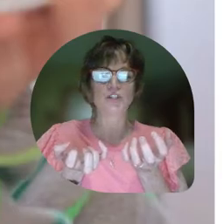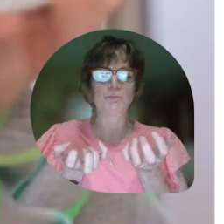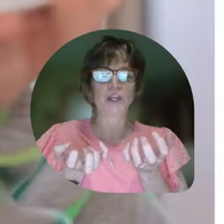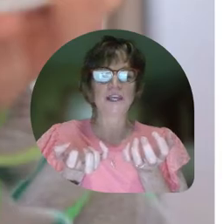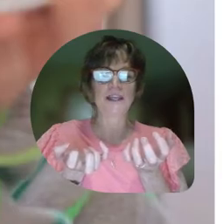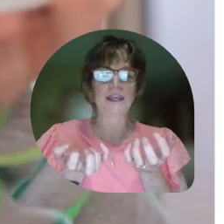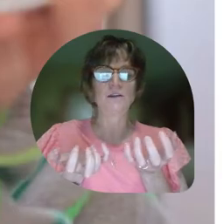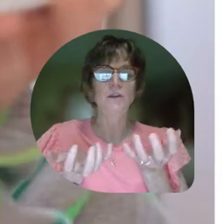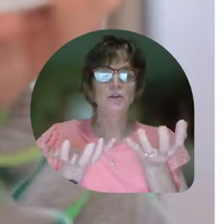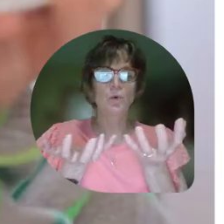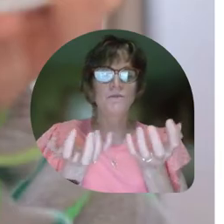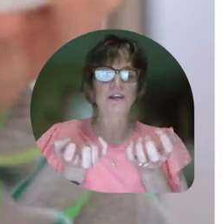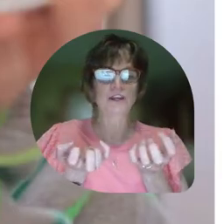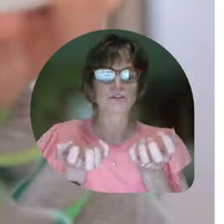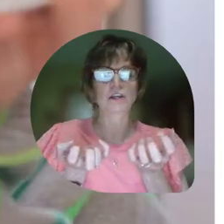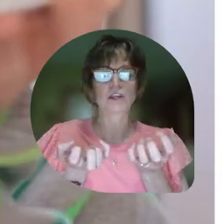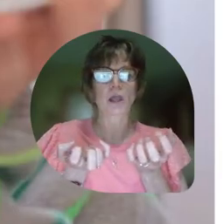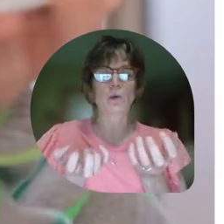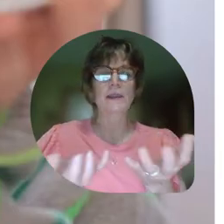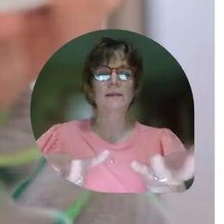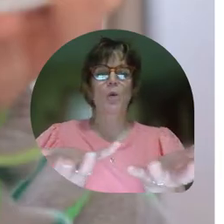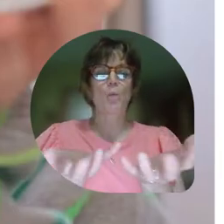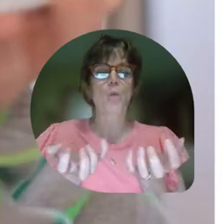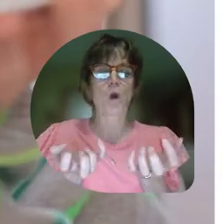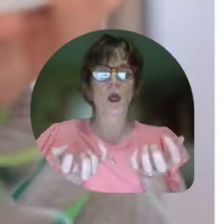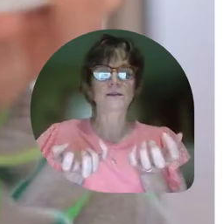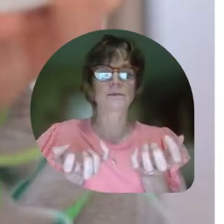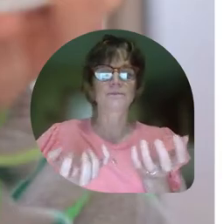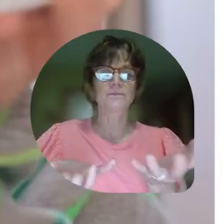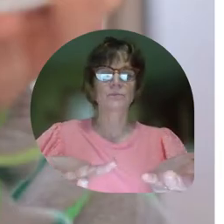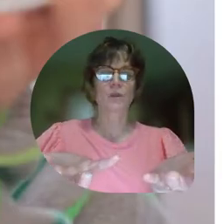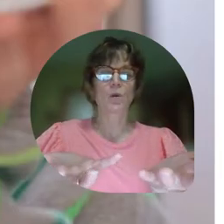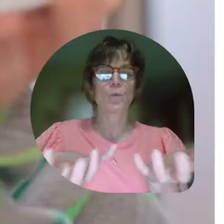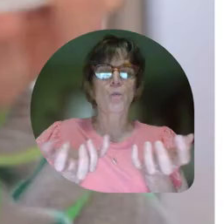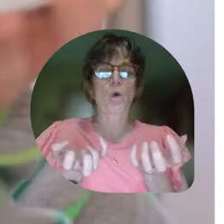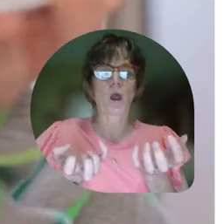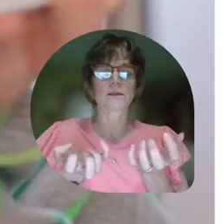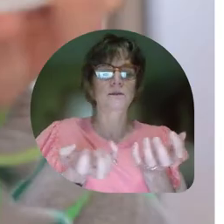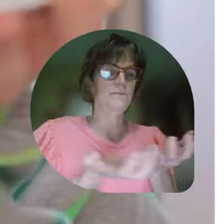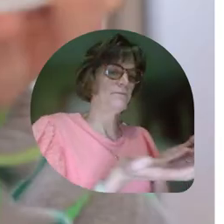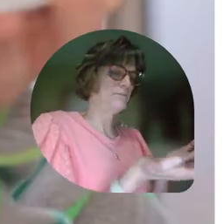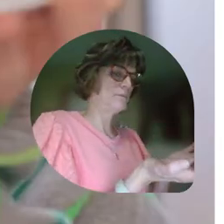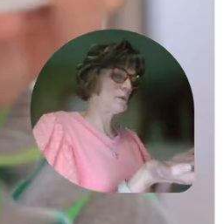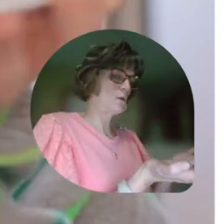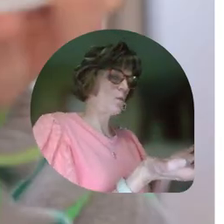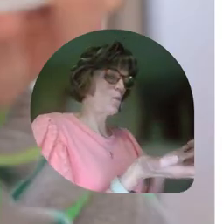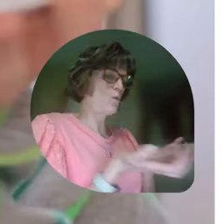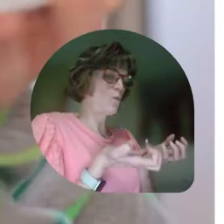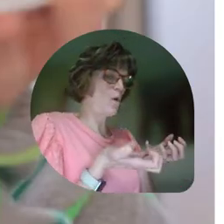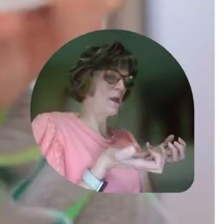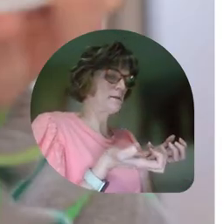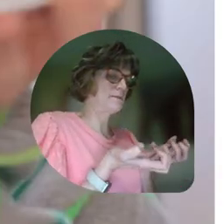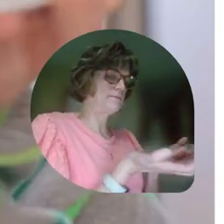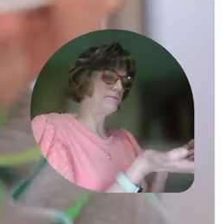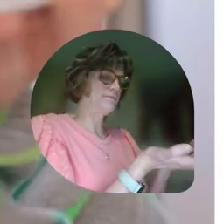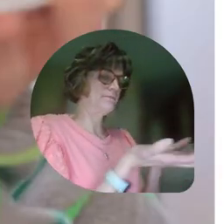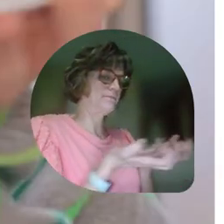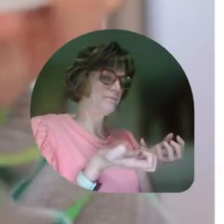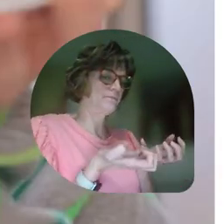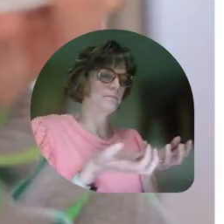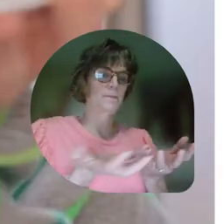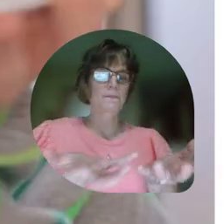and as you bring it in, your fingers are going to go in. Want, want, want,